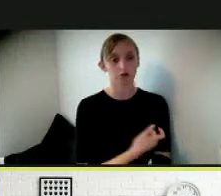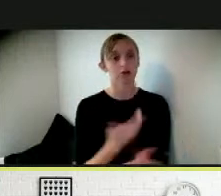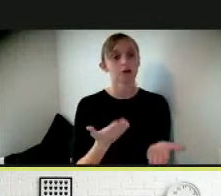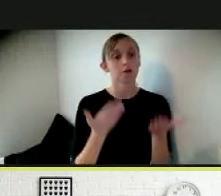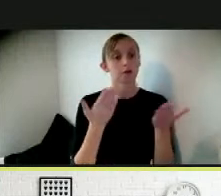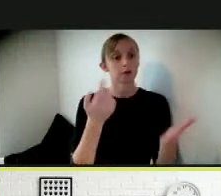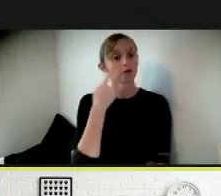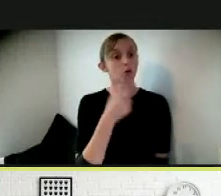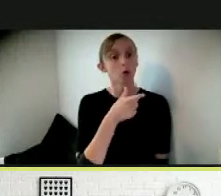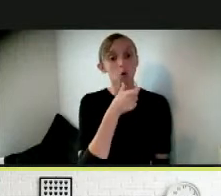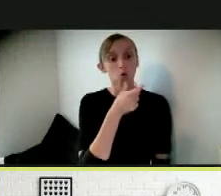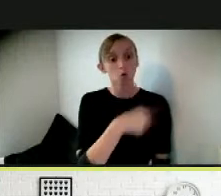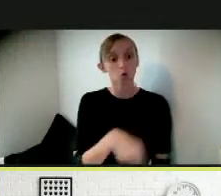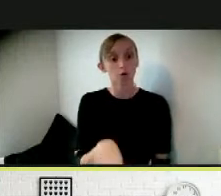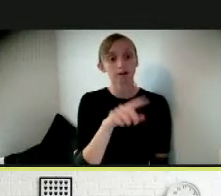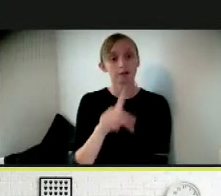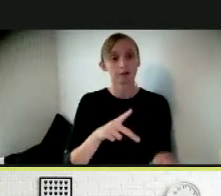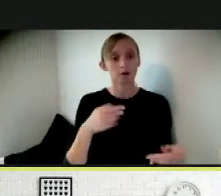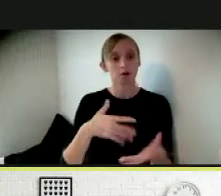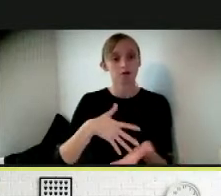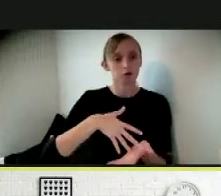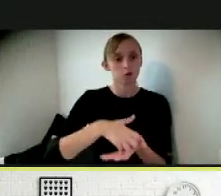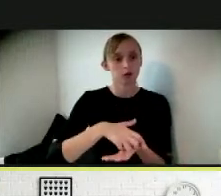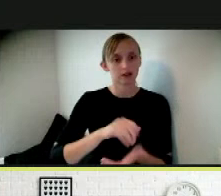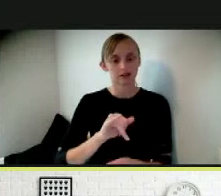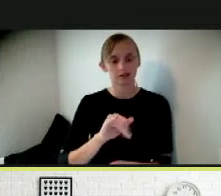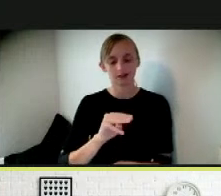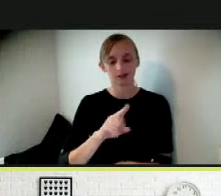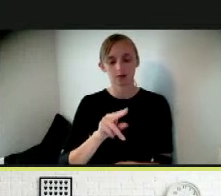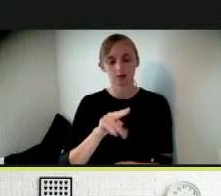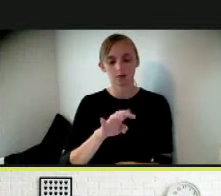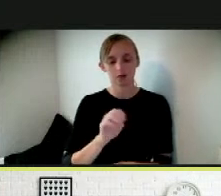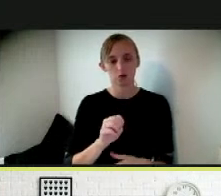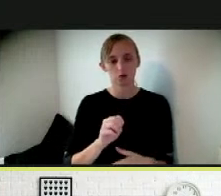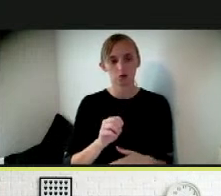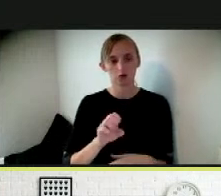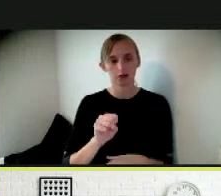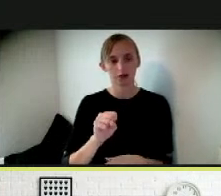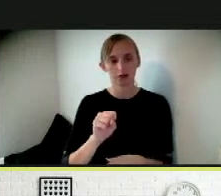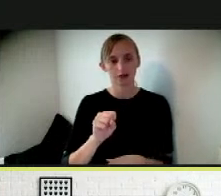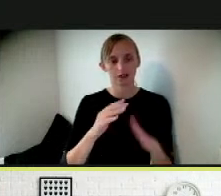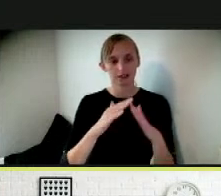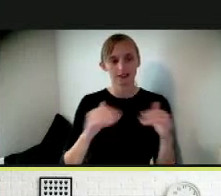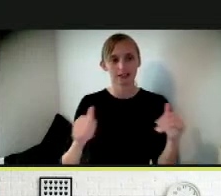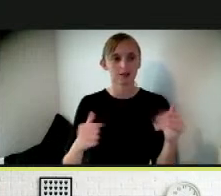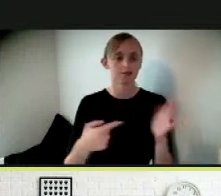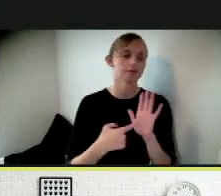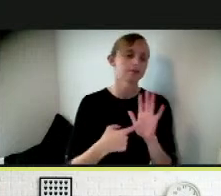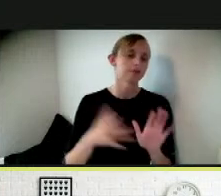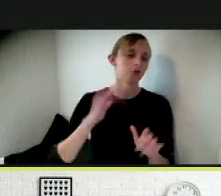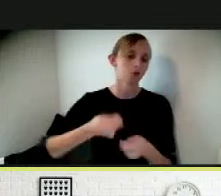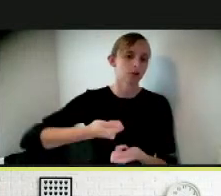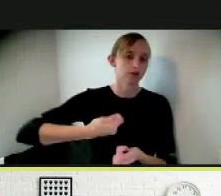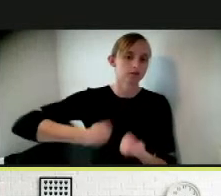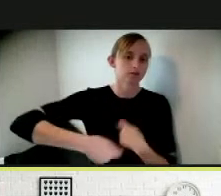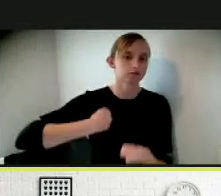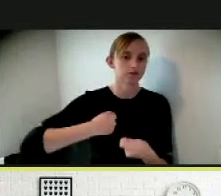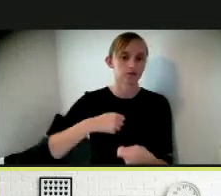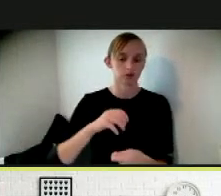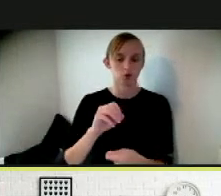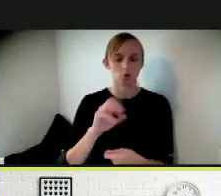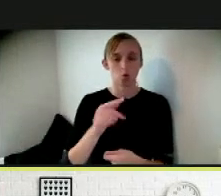recommended for immunocompromised individuals. So those are people who may have received an organ transplant, on an